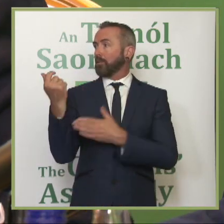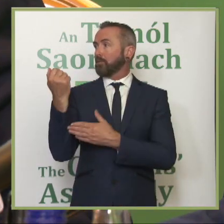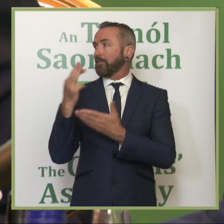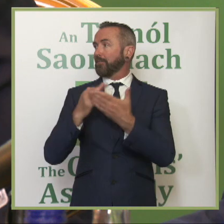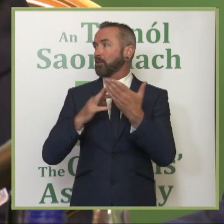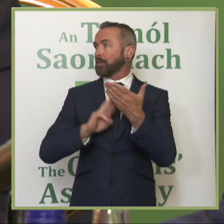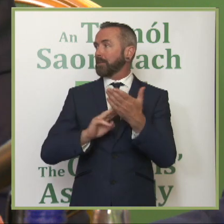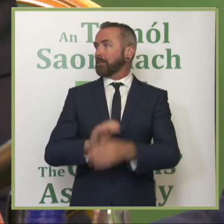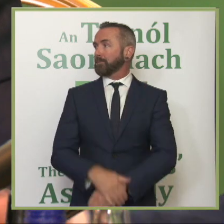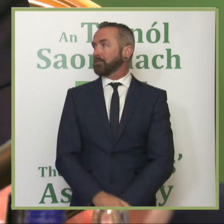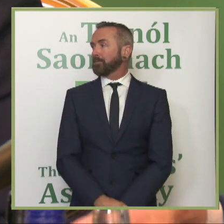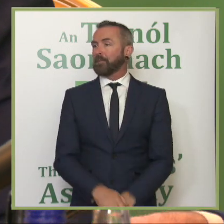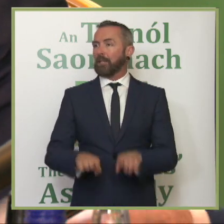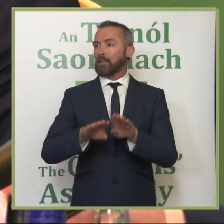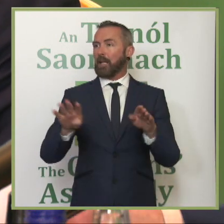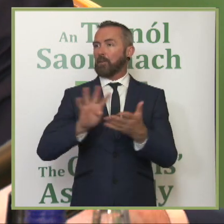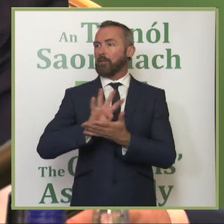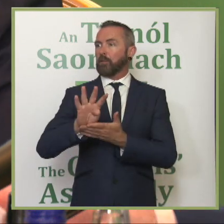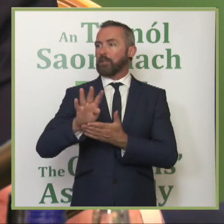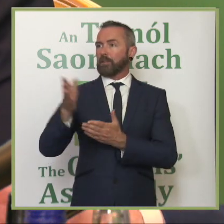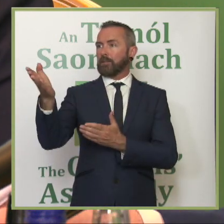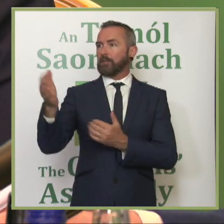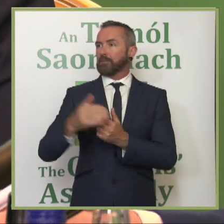That was table 14.